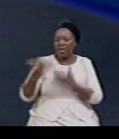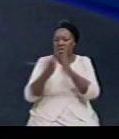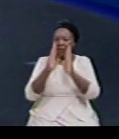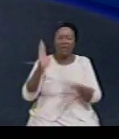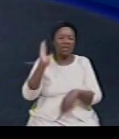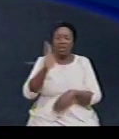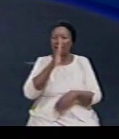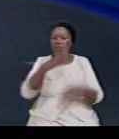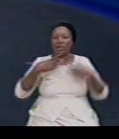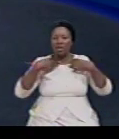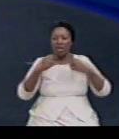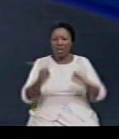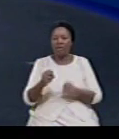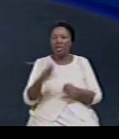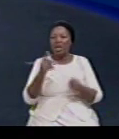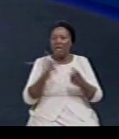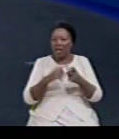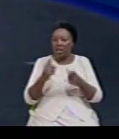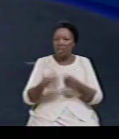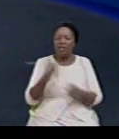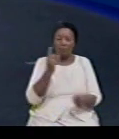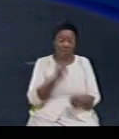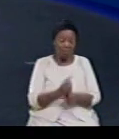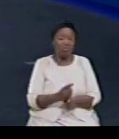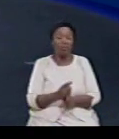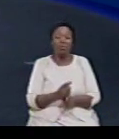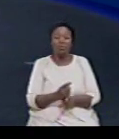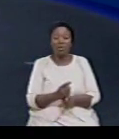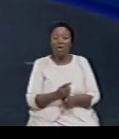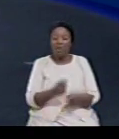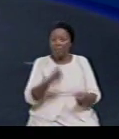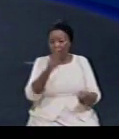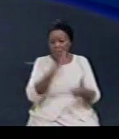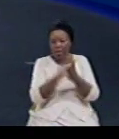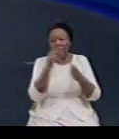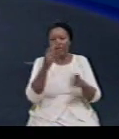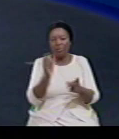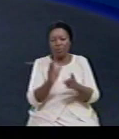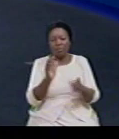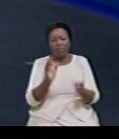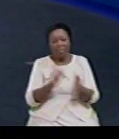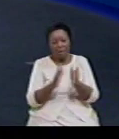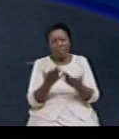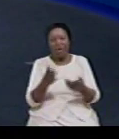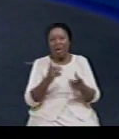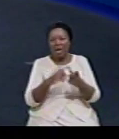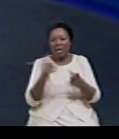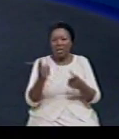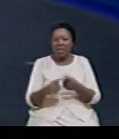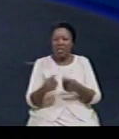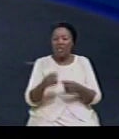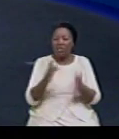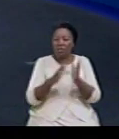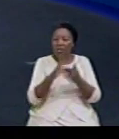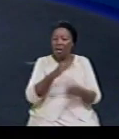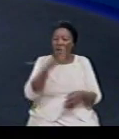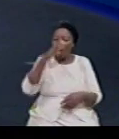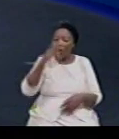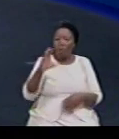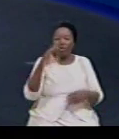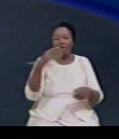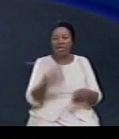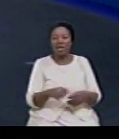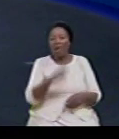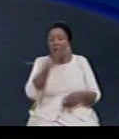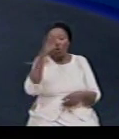scripture, and it was done. He cursed the tree, the barren tree, and then the following day